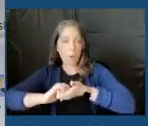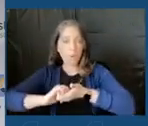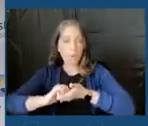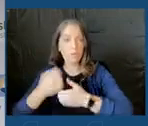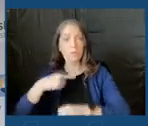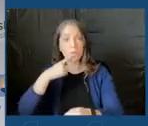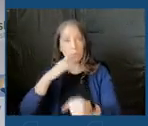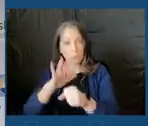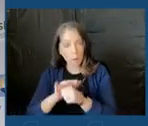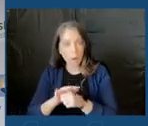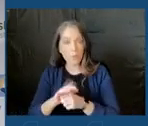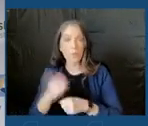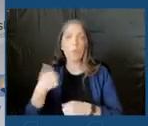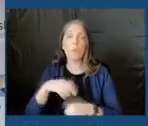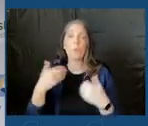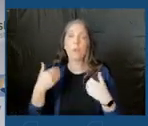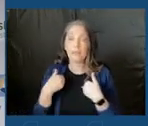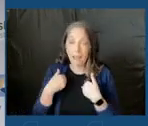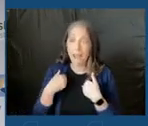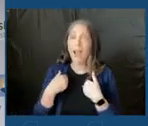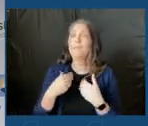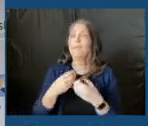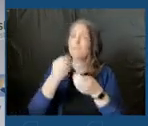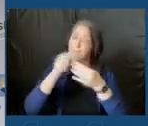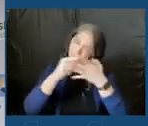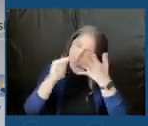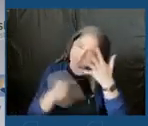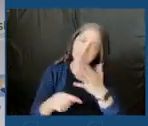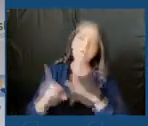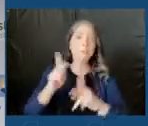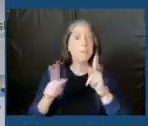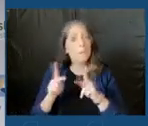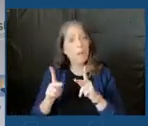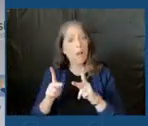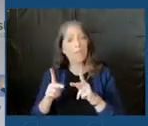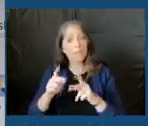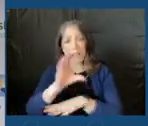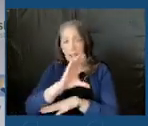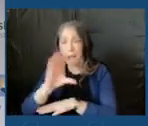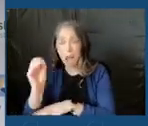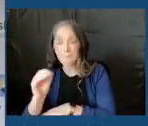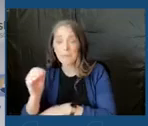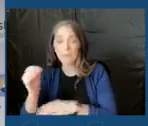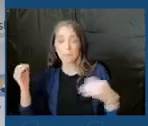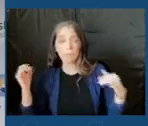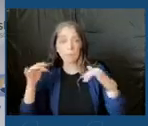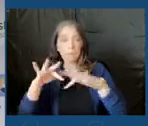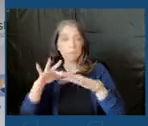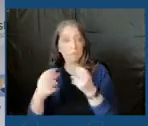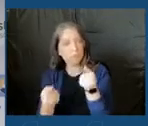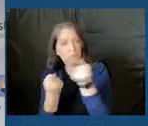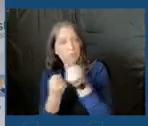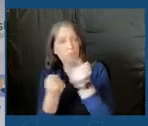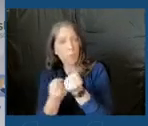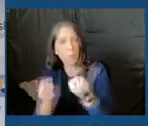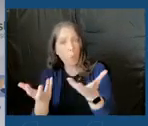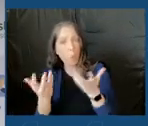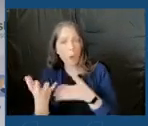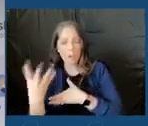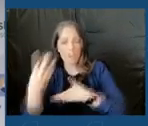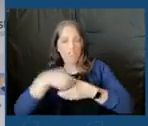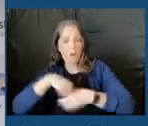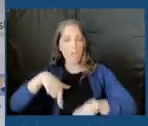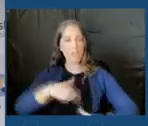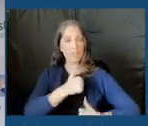got Siemens, we've got Novo Nordisk, we've got companies that are coming in saying we want to be a part of this army that